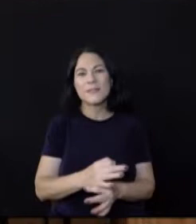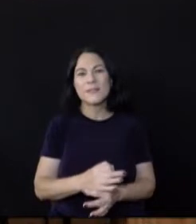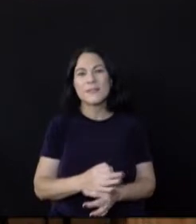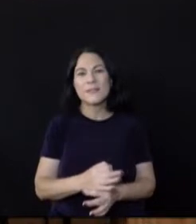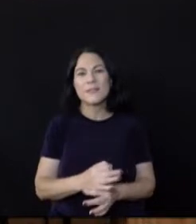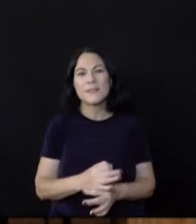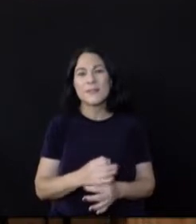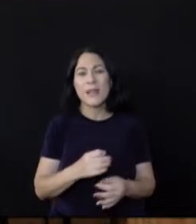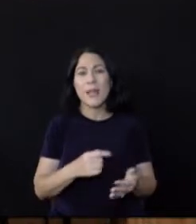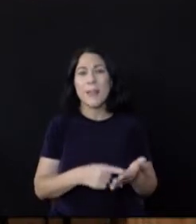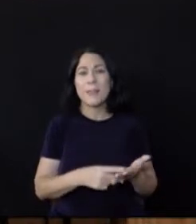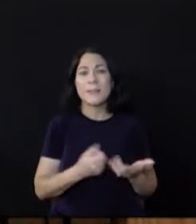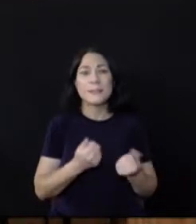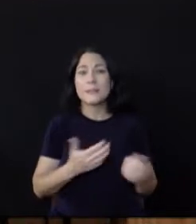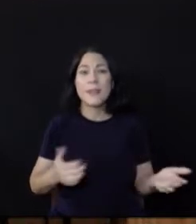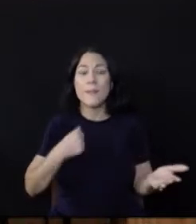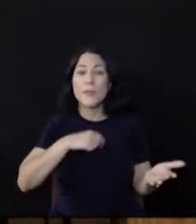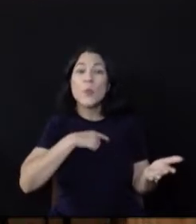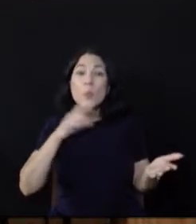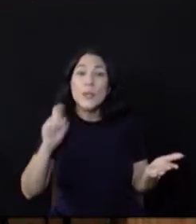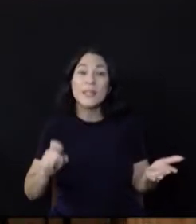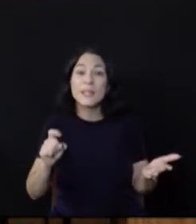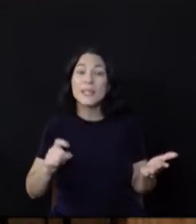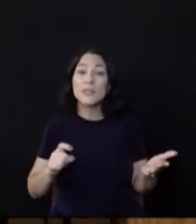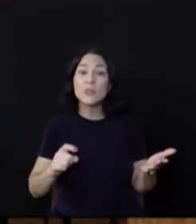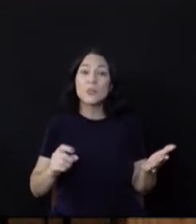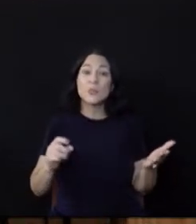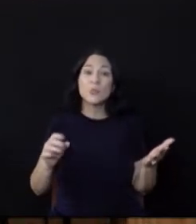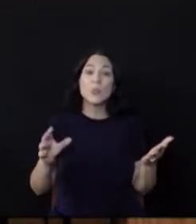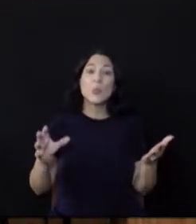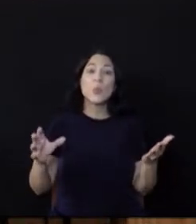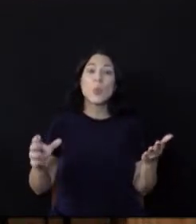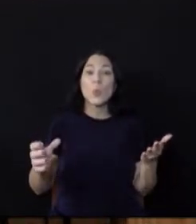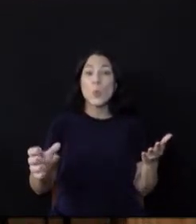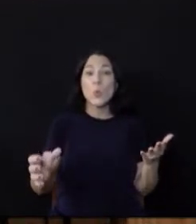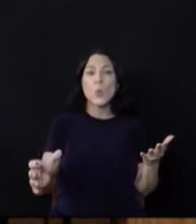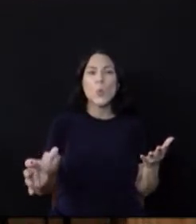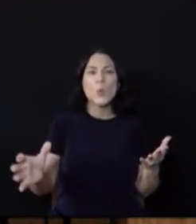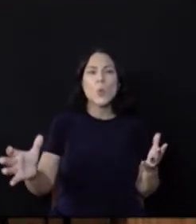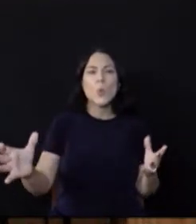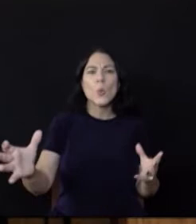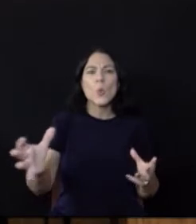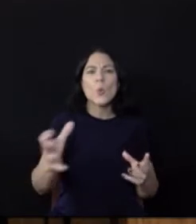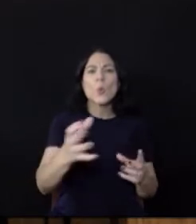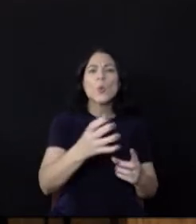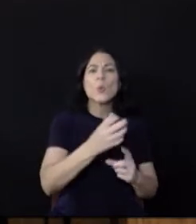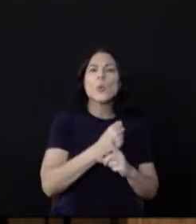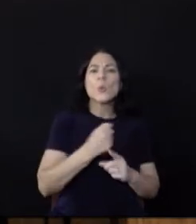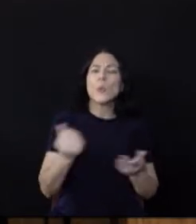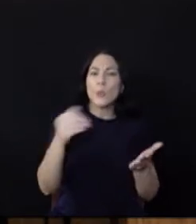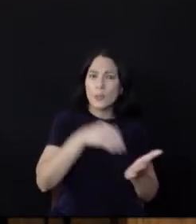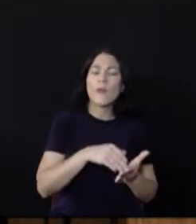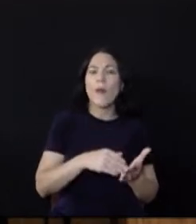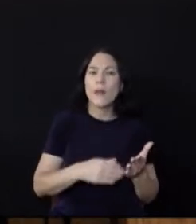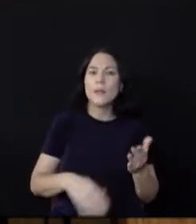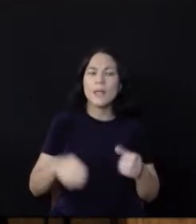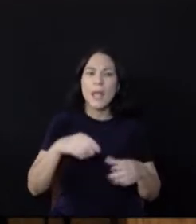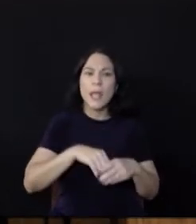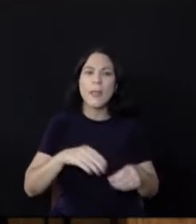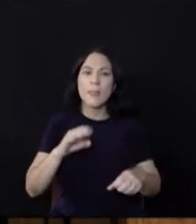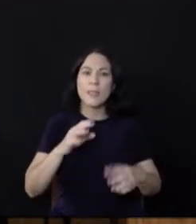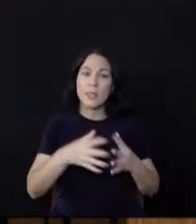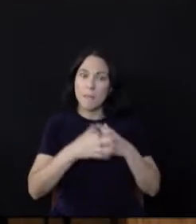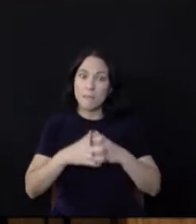And this is something that we need to recapture in our culture, and not just our American culture, but in the church culture that